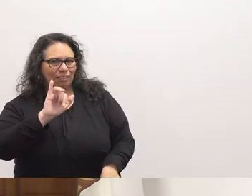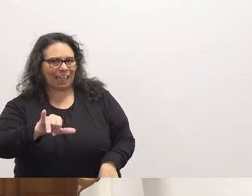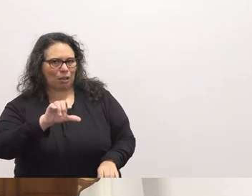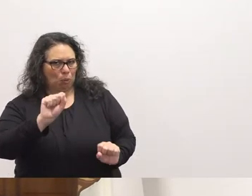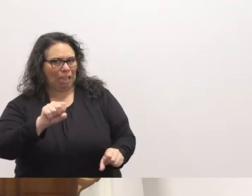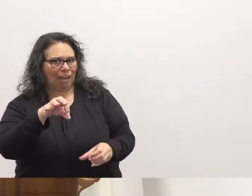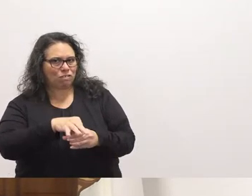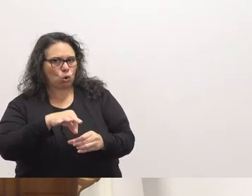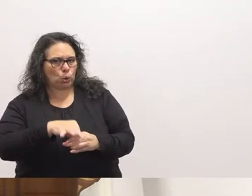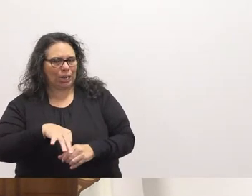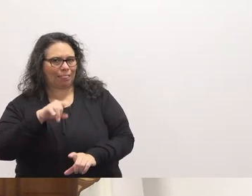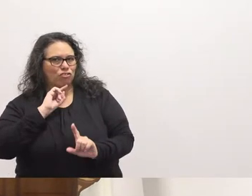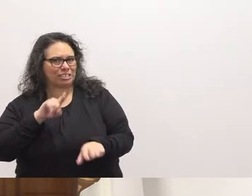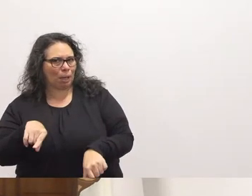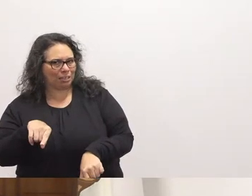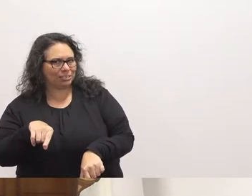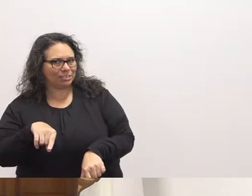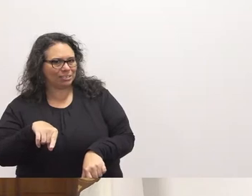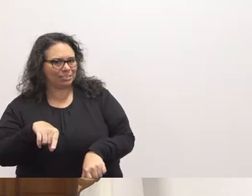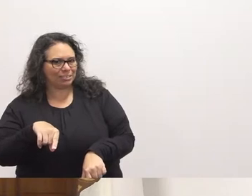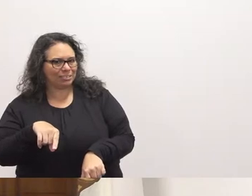have voted on the responses.